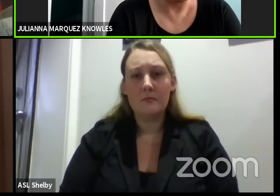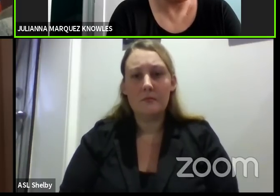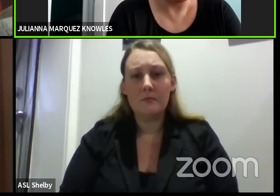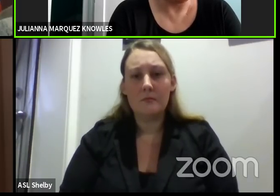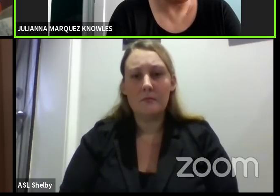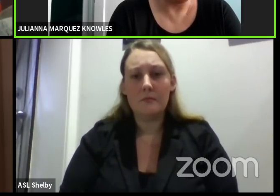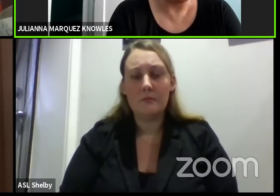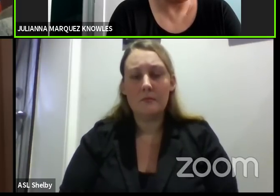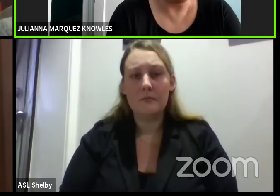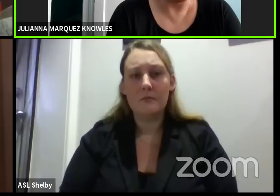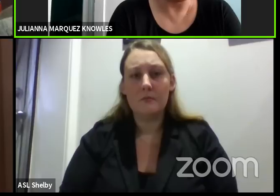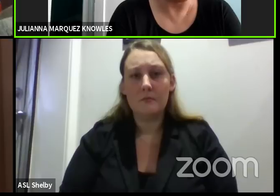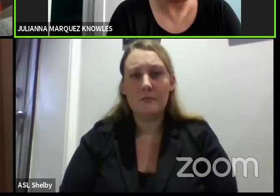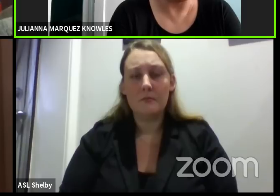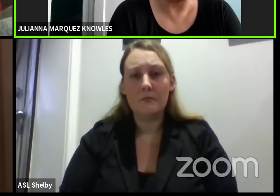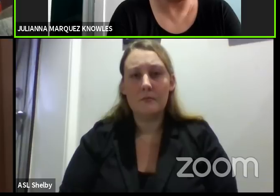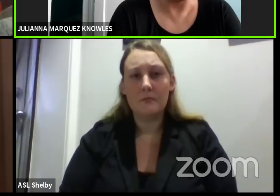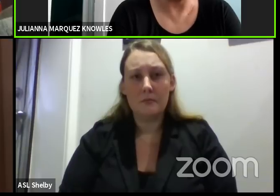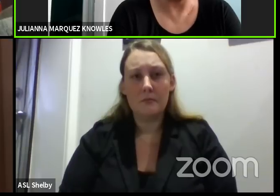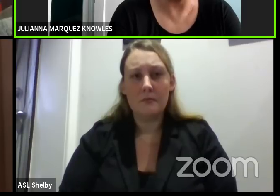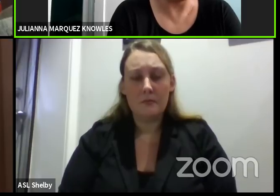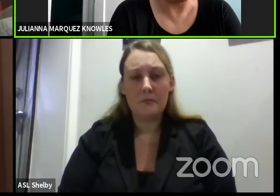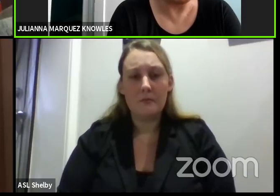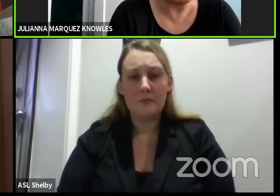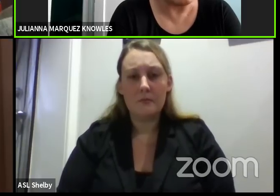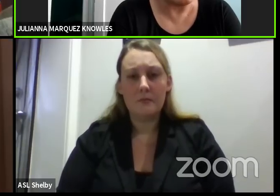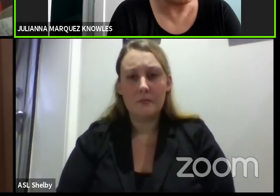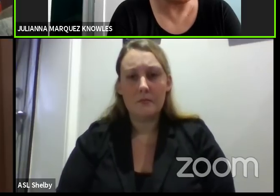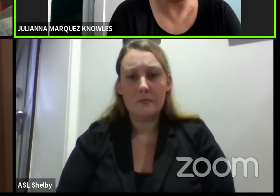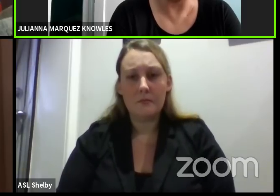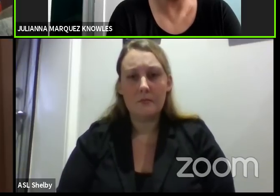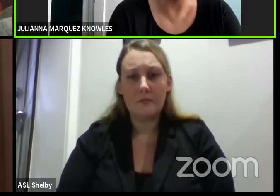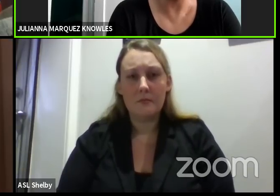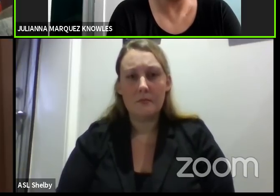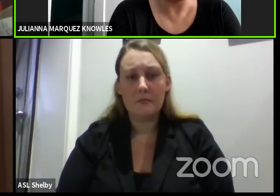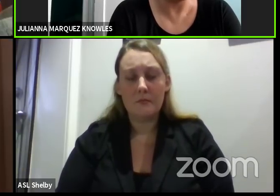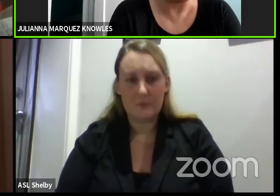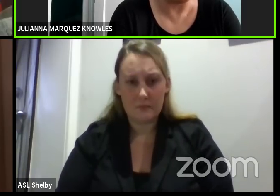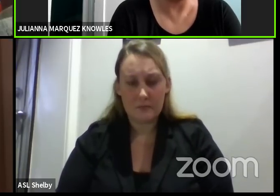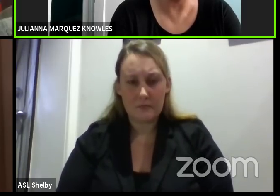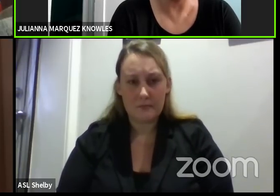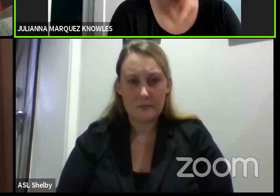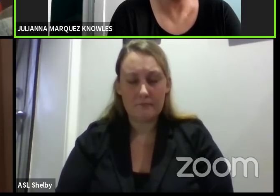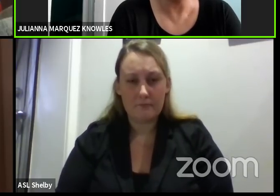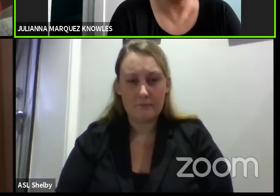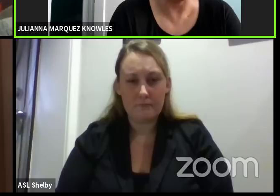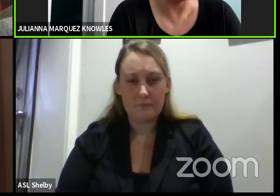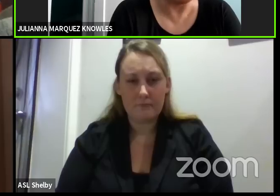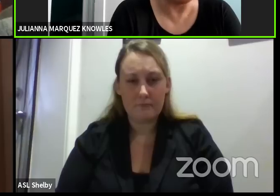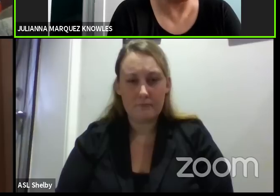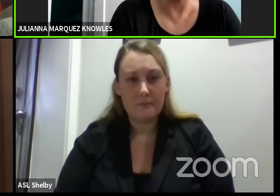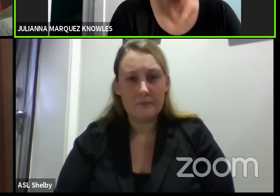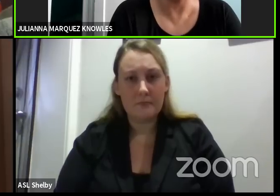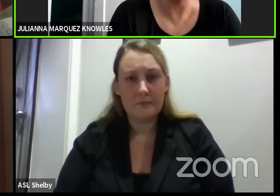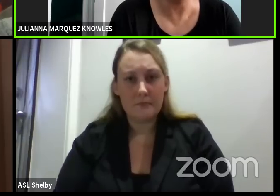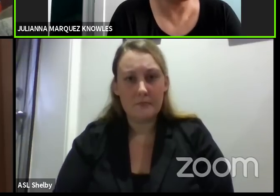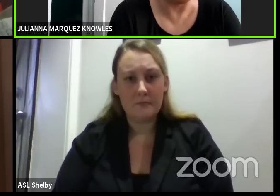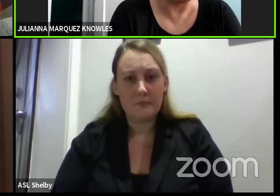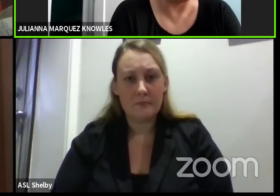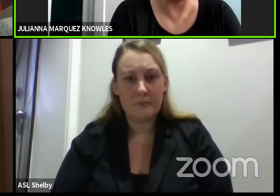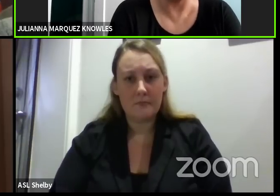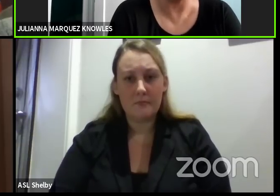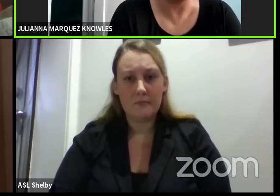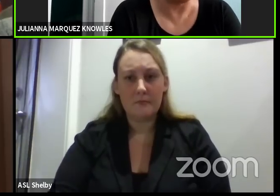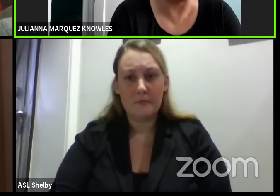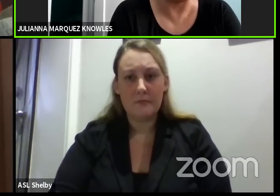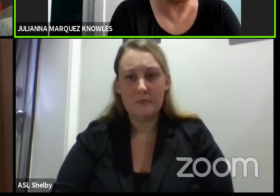poder lograr algo y que se nos tome en cuenta que nosotros somos seres humanos, nosotros respiramos, nosotros